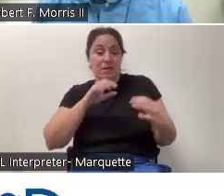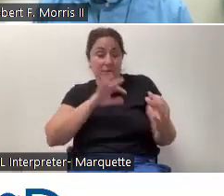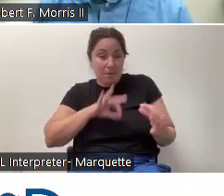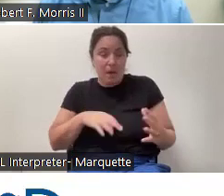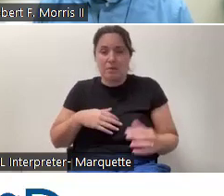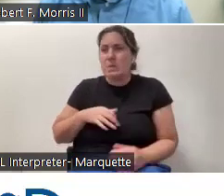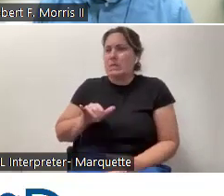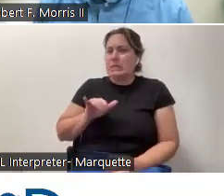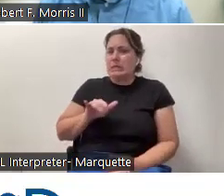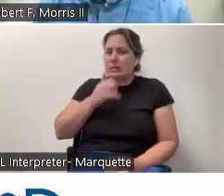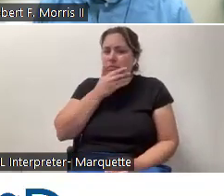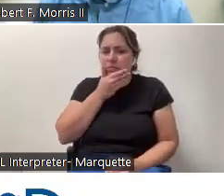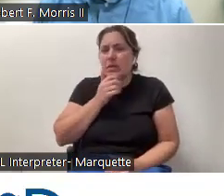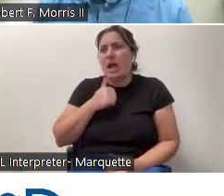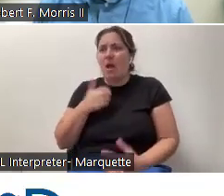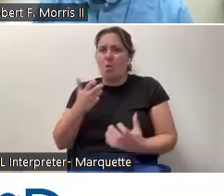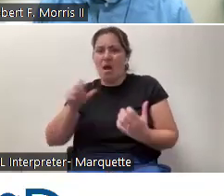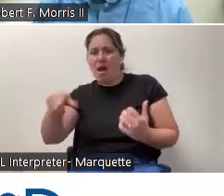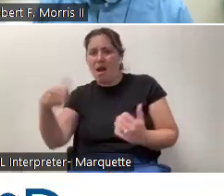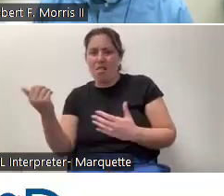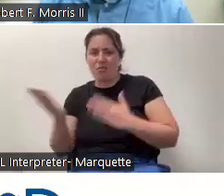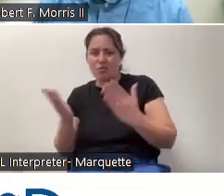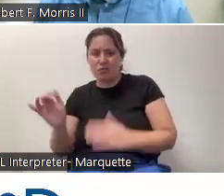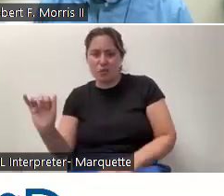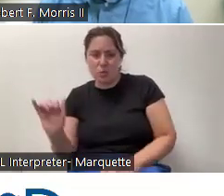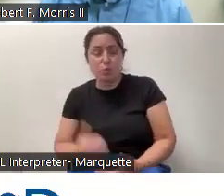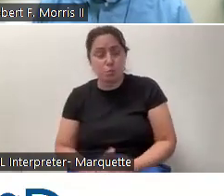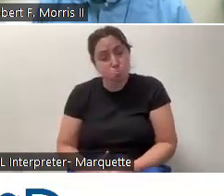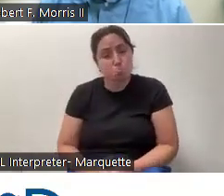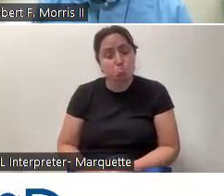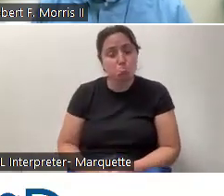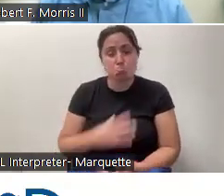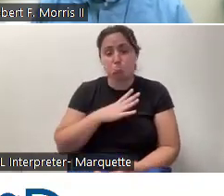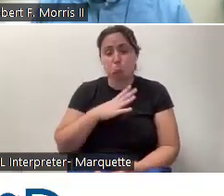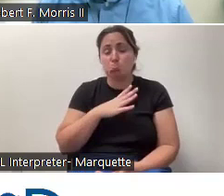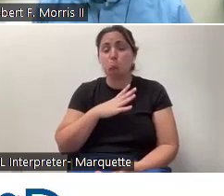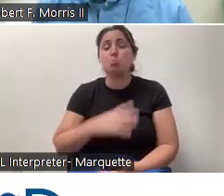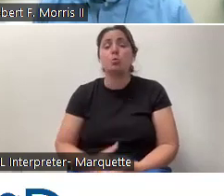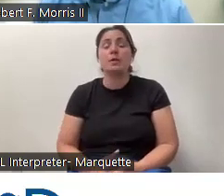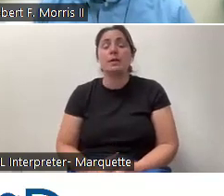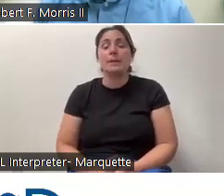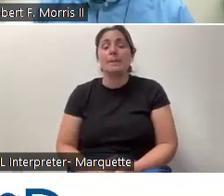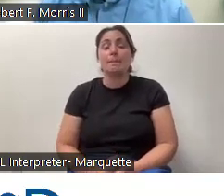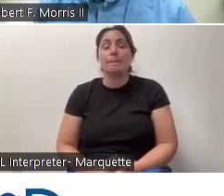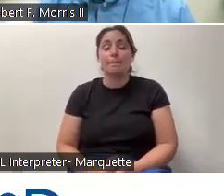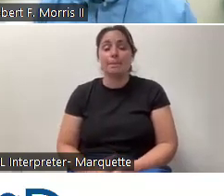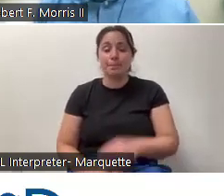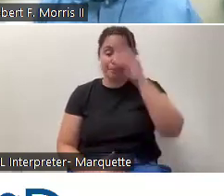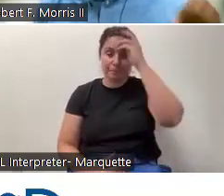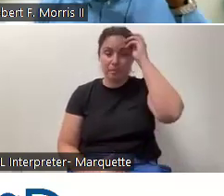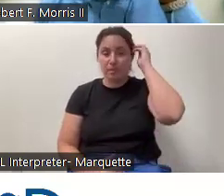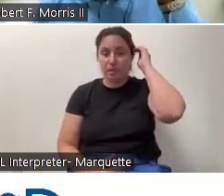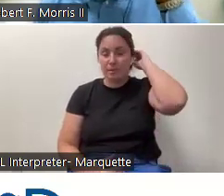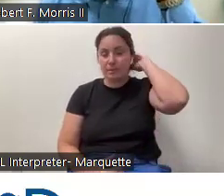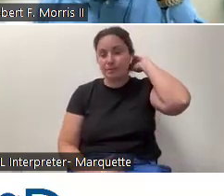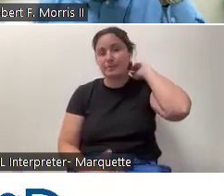also wanting other services from the job, from the workforce. And then just kind of like Lindsay